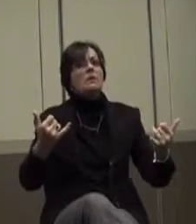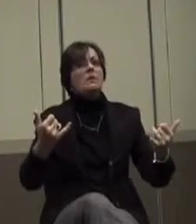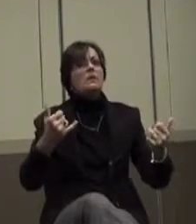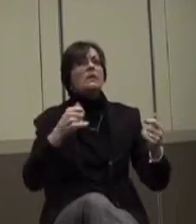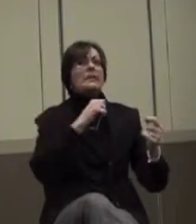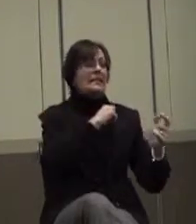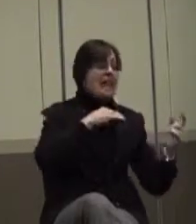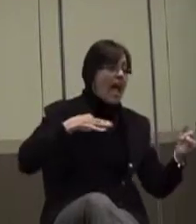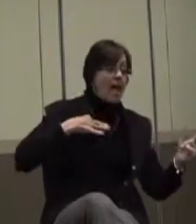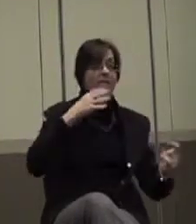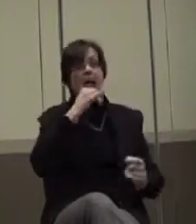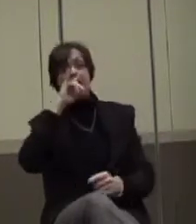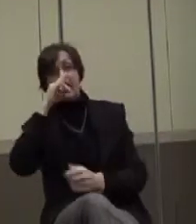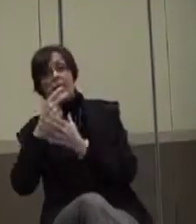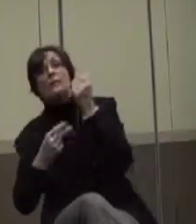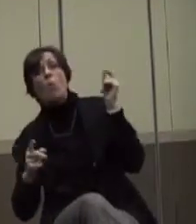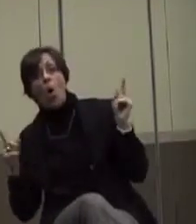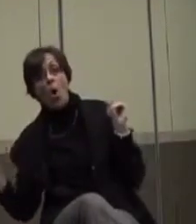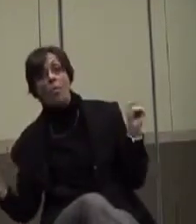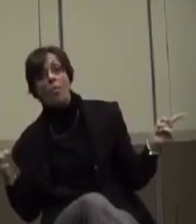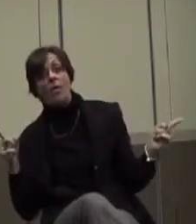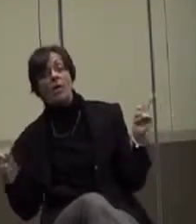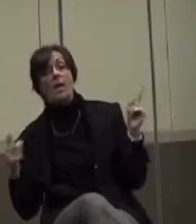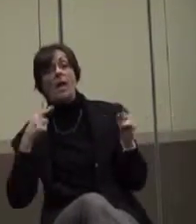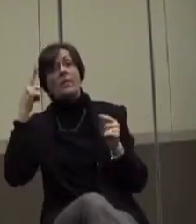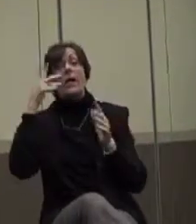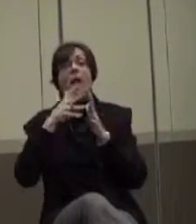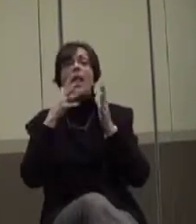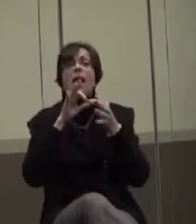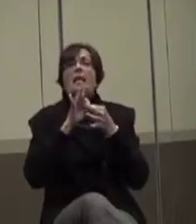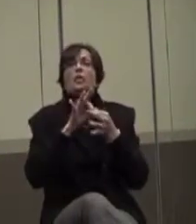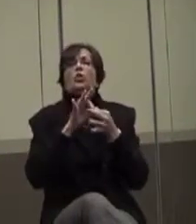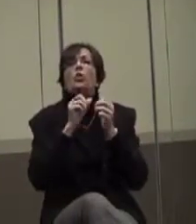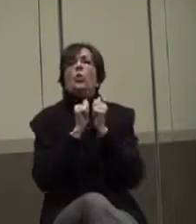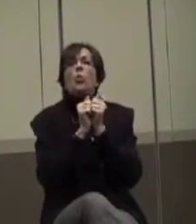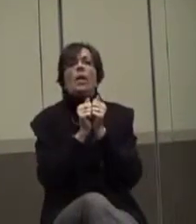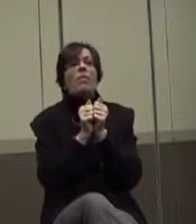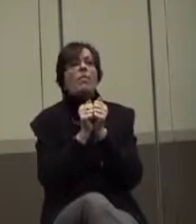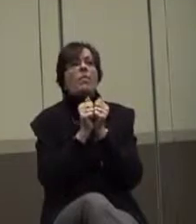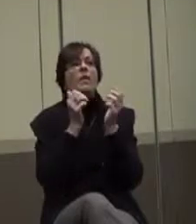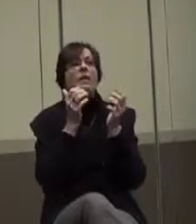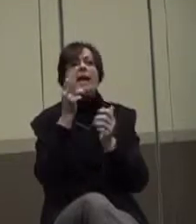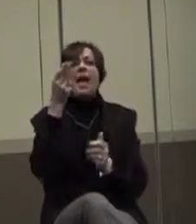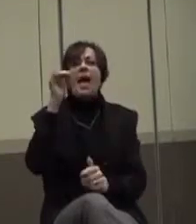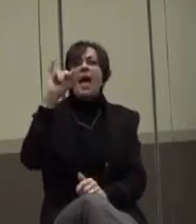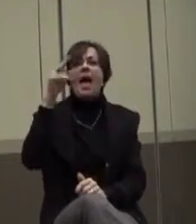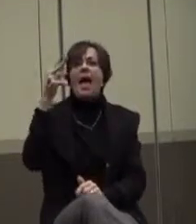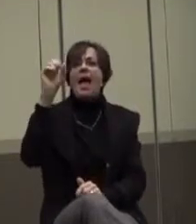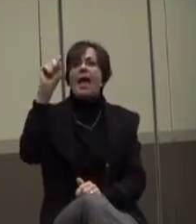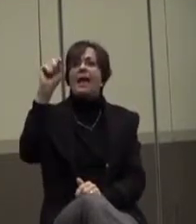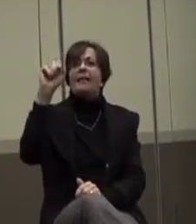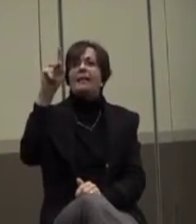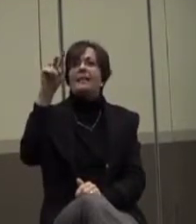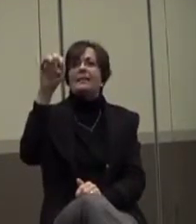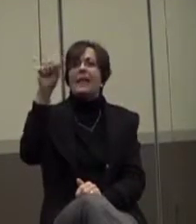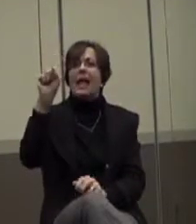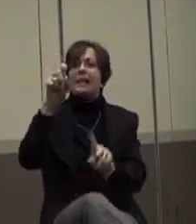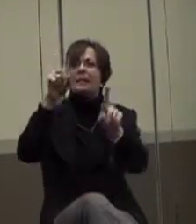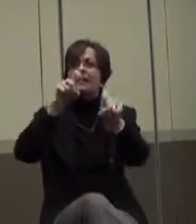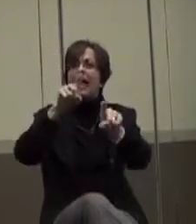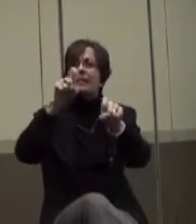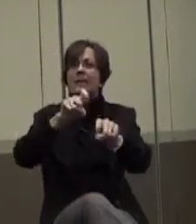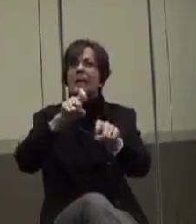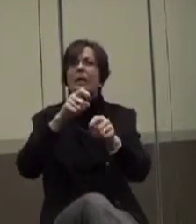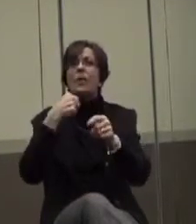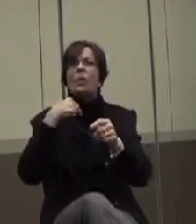and kids. And I think a lot of it has to do with this high-stakes testing stuff that we're doing, an awful lot. I think we're putting so